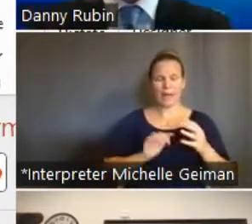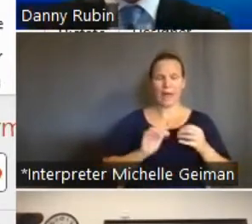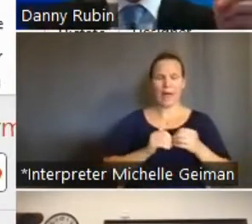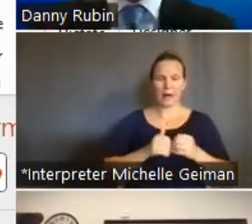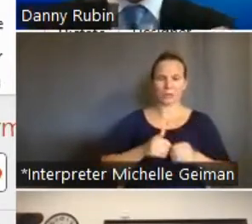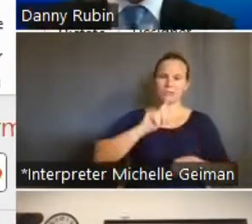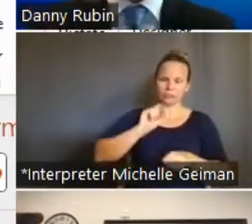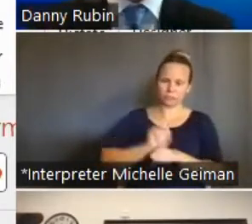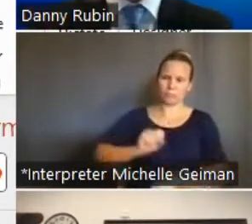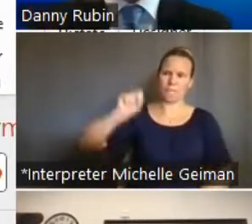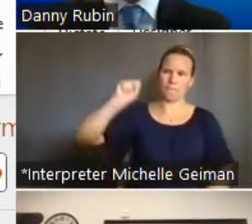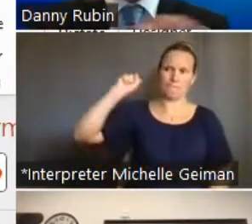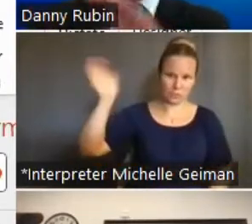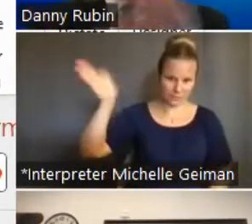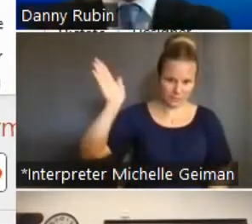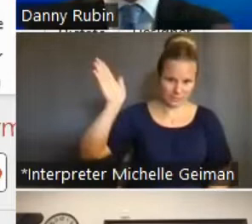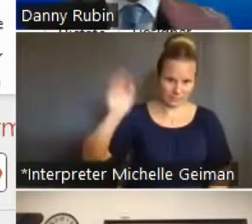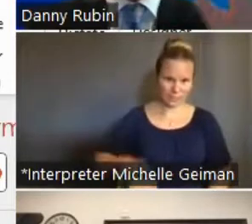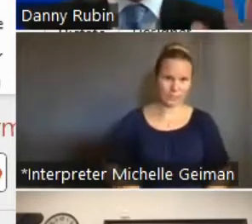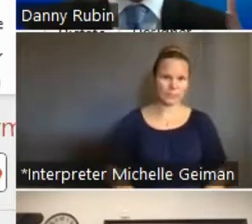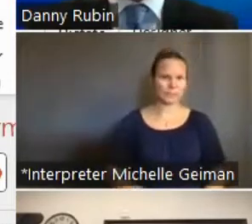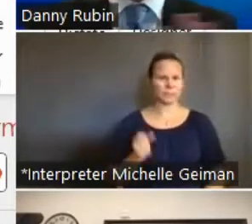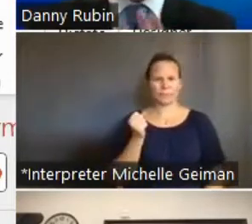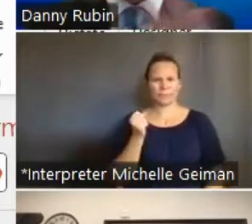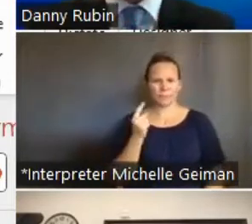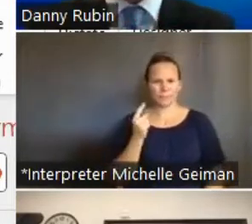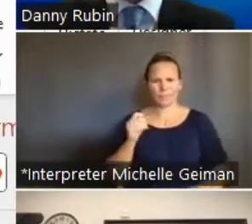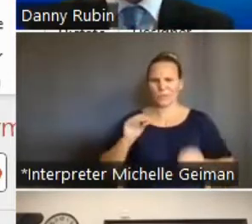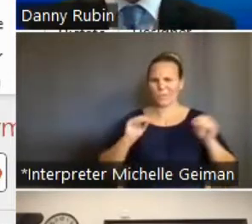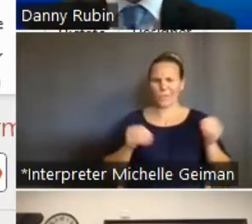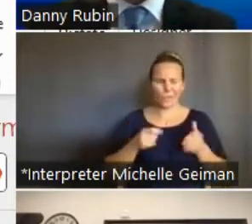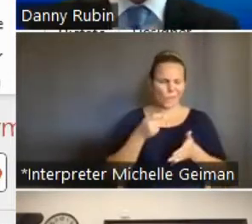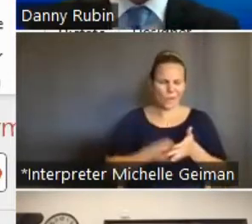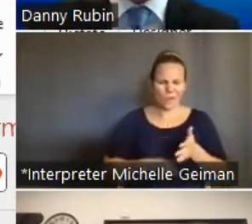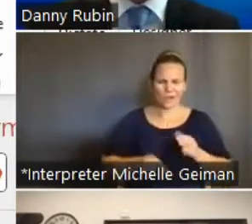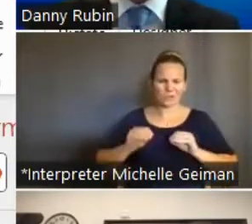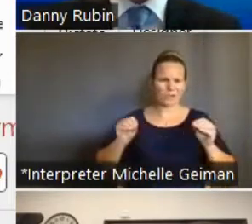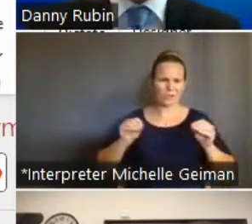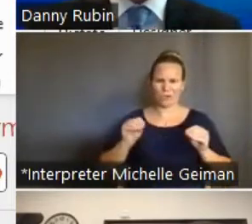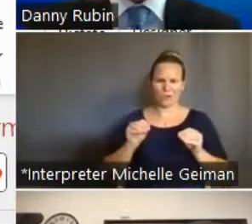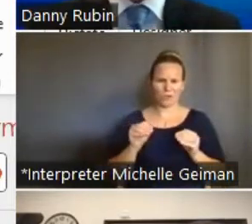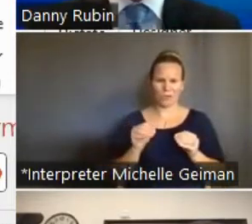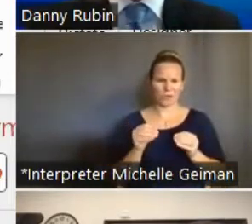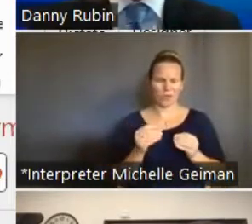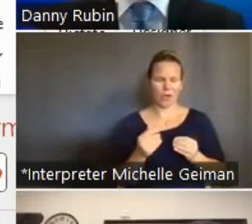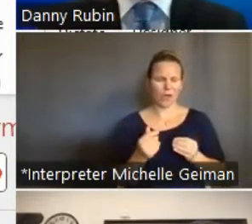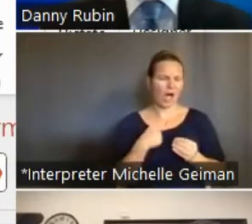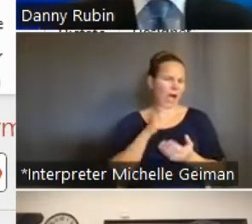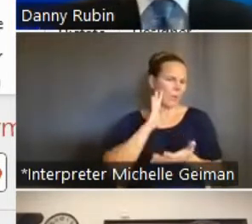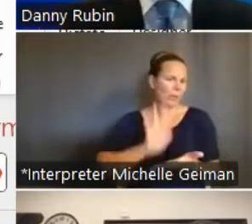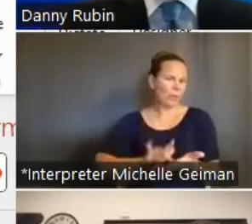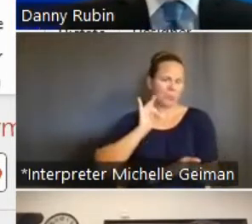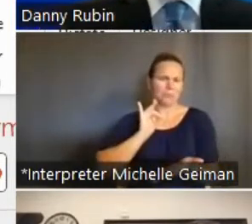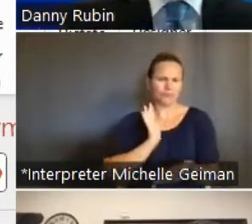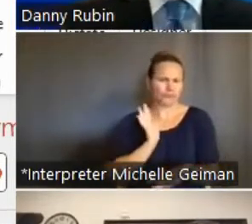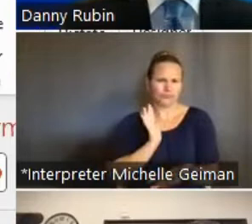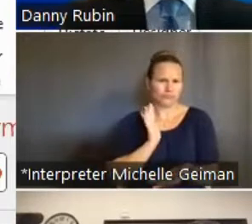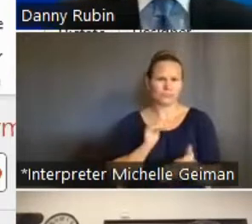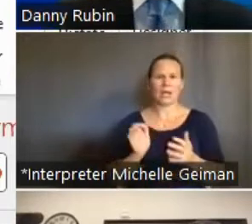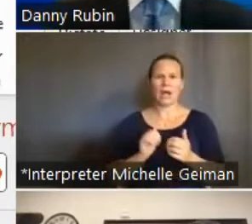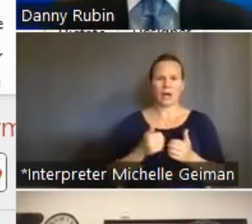these resources on your end, there's no cost, there's no gimmicks, we just want you to have it. Here's how we like to give it